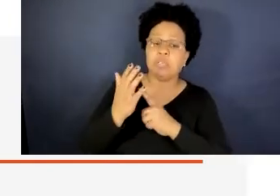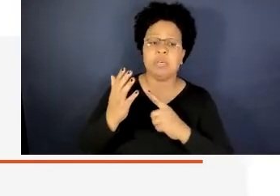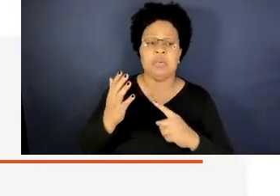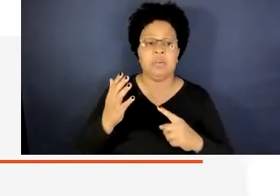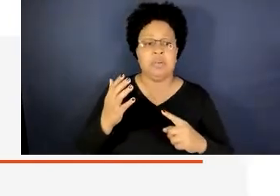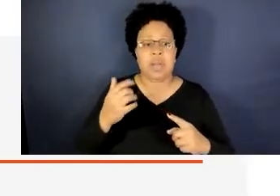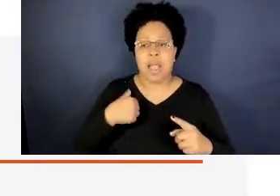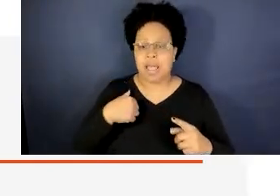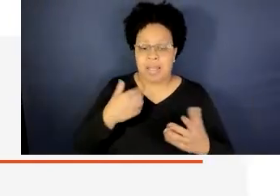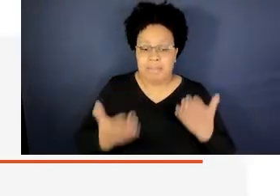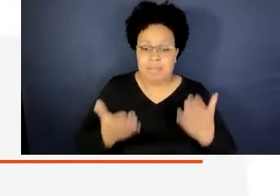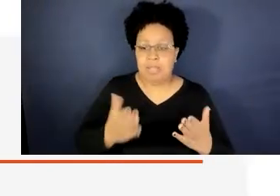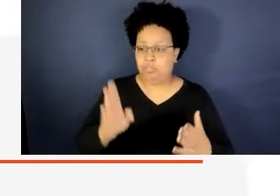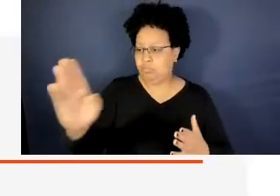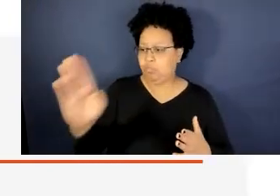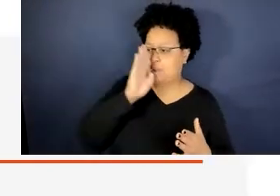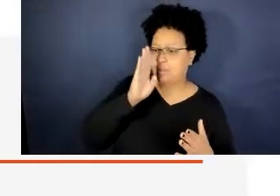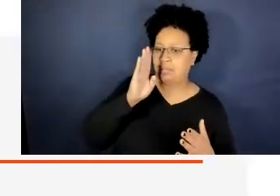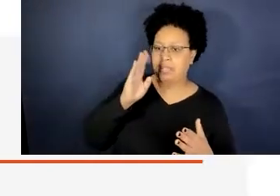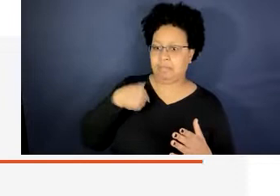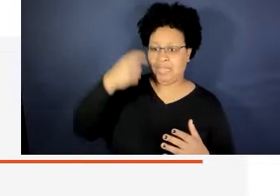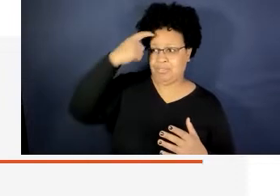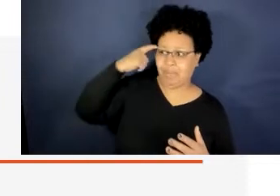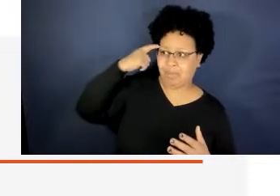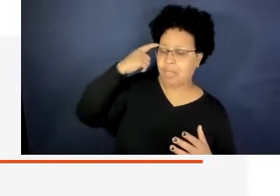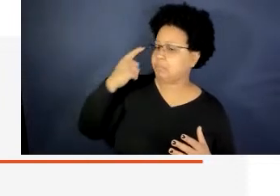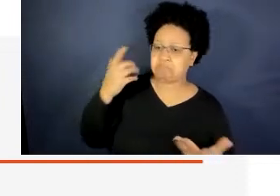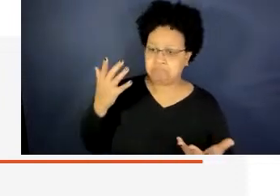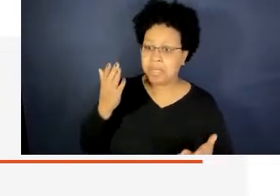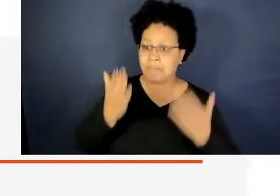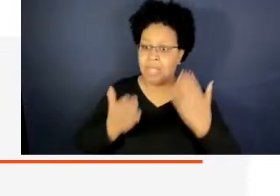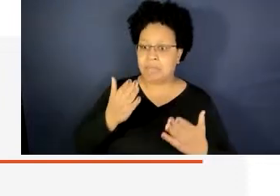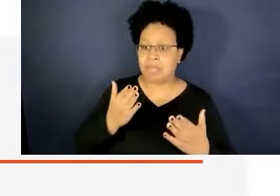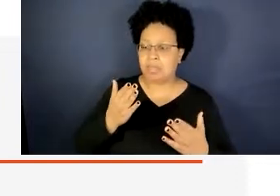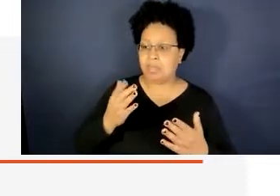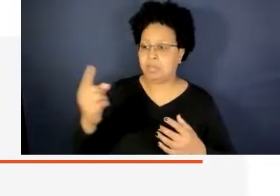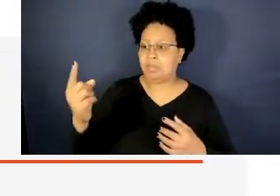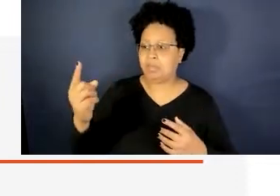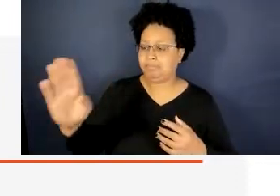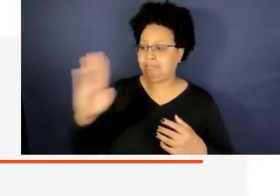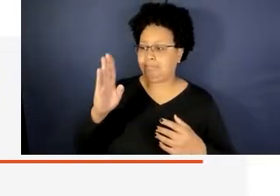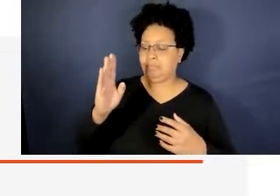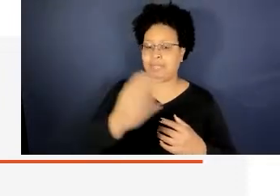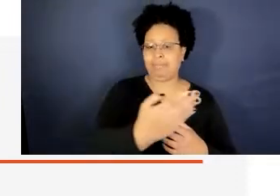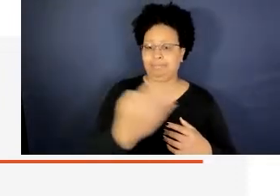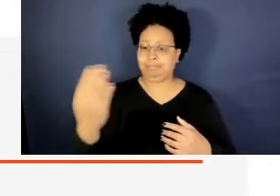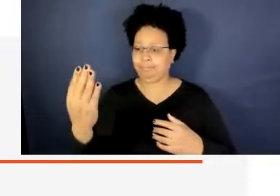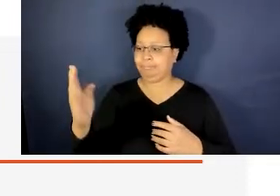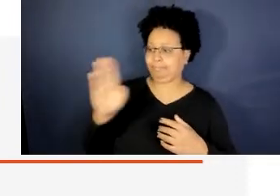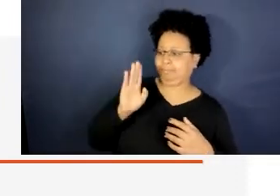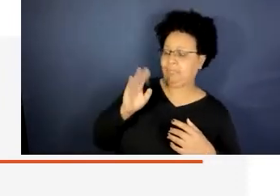you directly experienced it. Sometimes we're traumatized because indirectly we were exposed to it. For